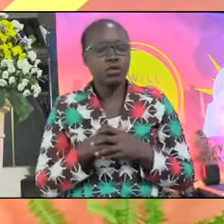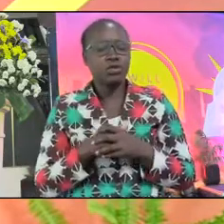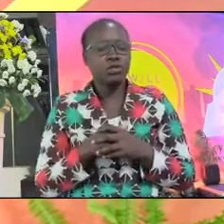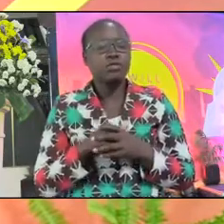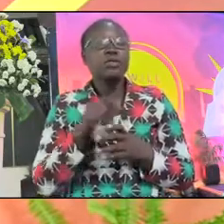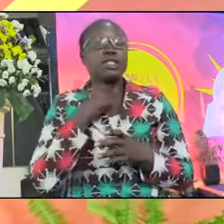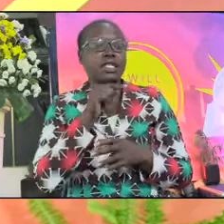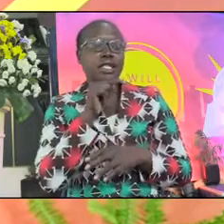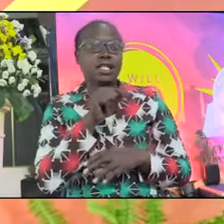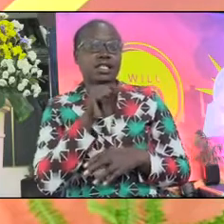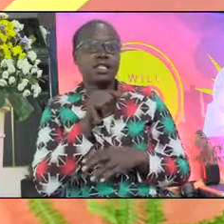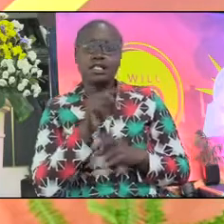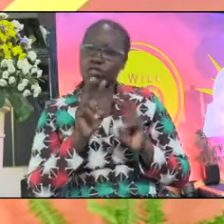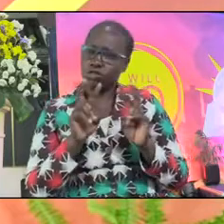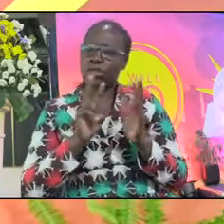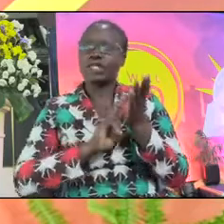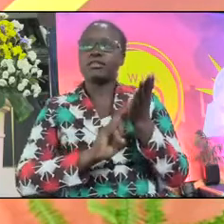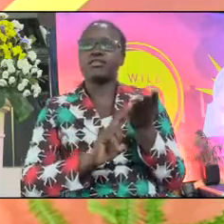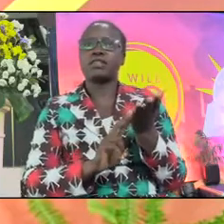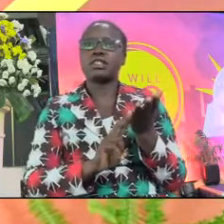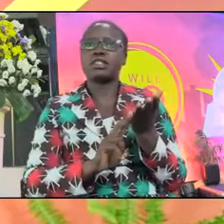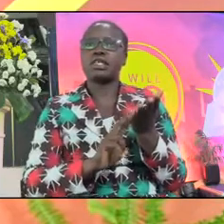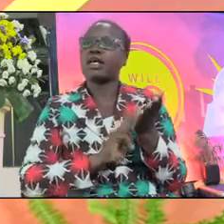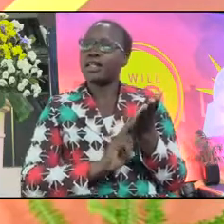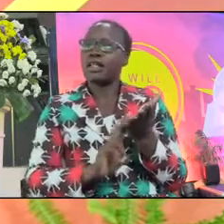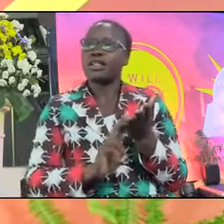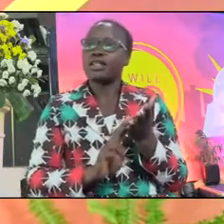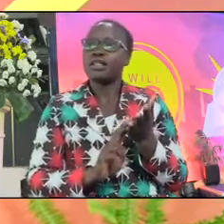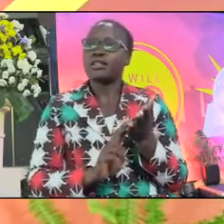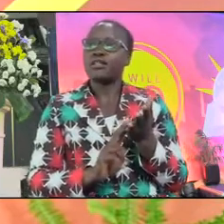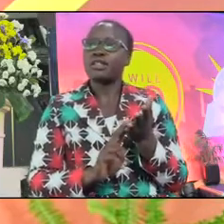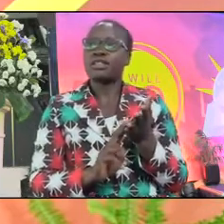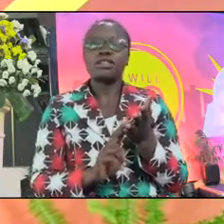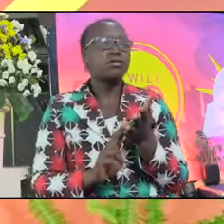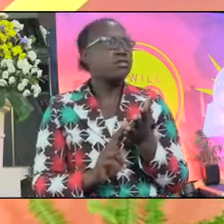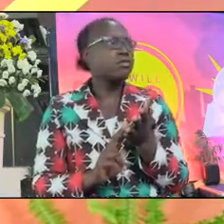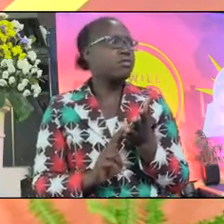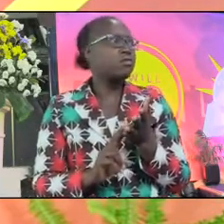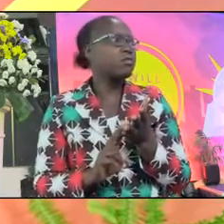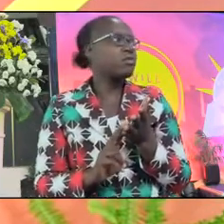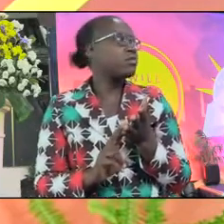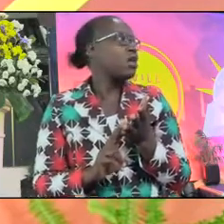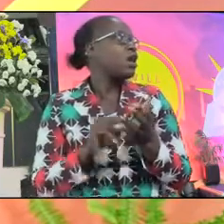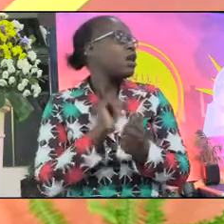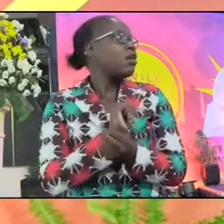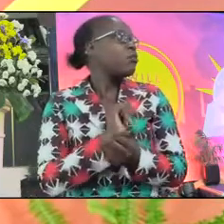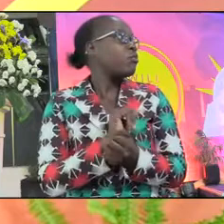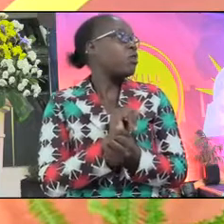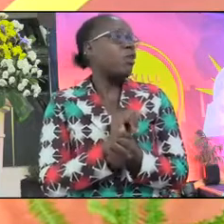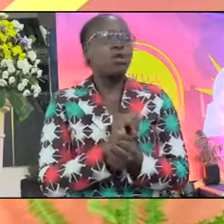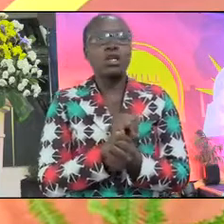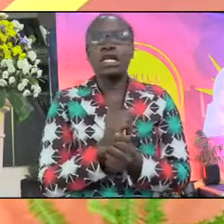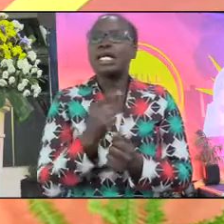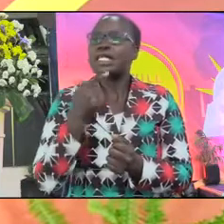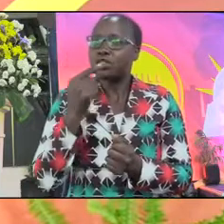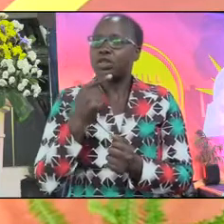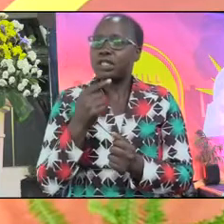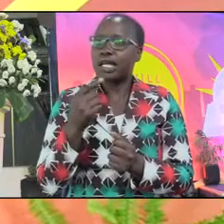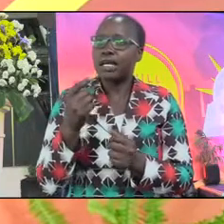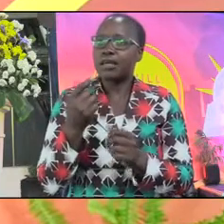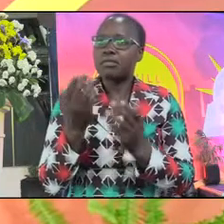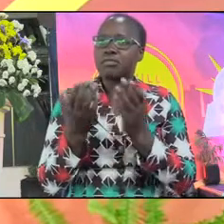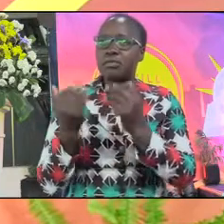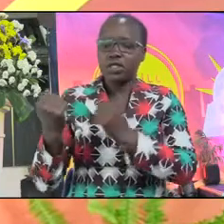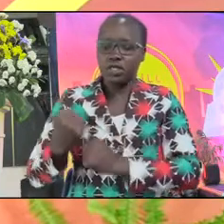I like this. Look at the text. Look at the text. I'm preaching Bible here today. Paul told the centurion,